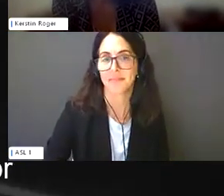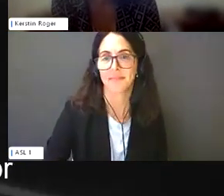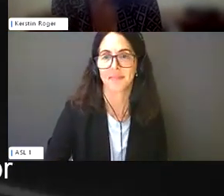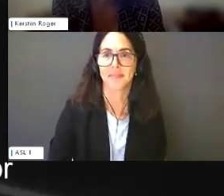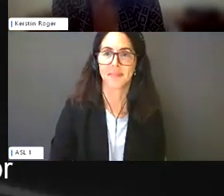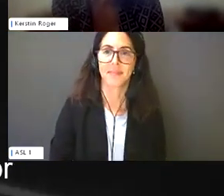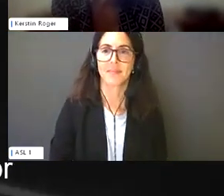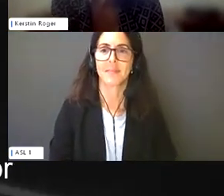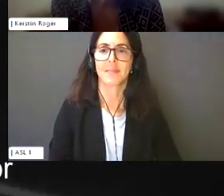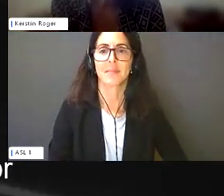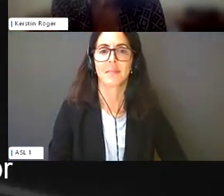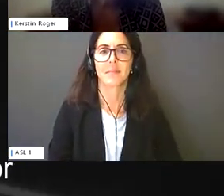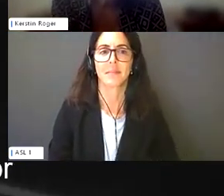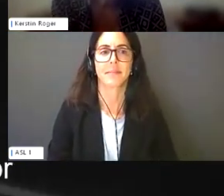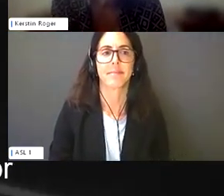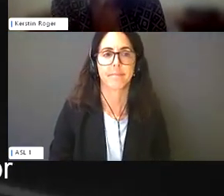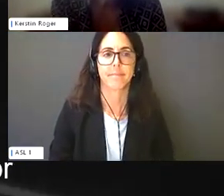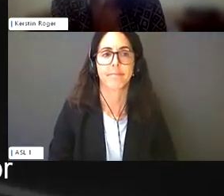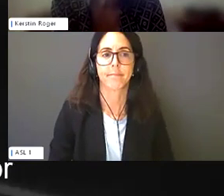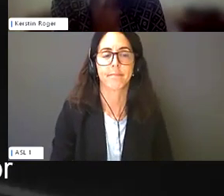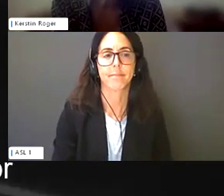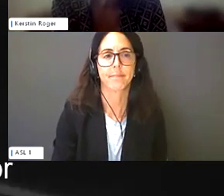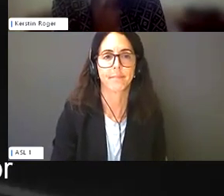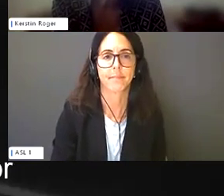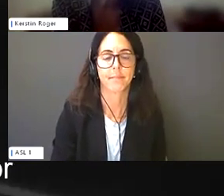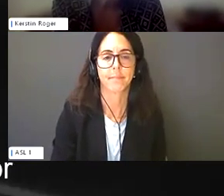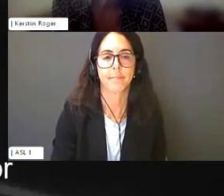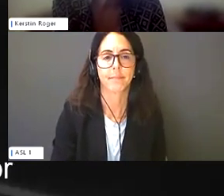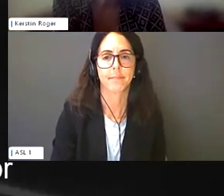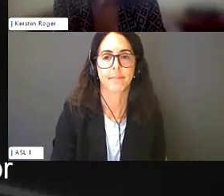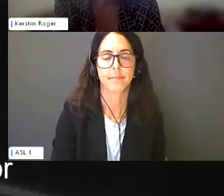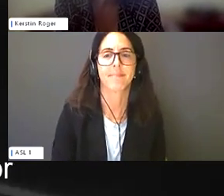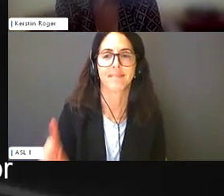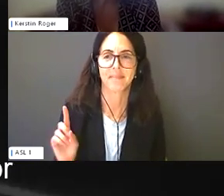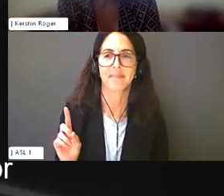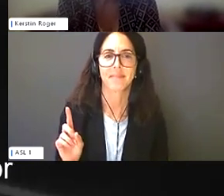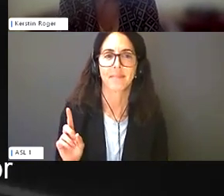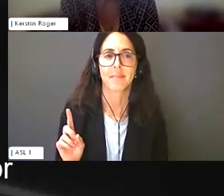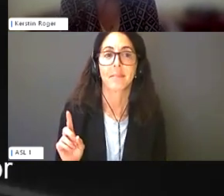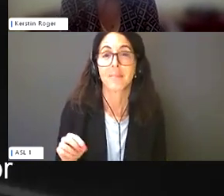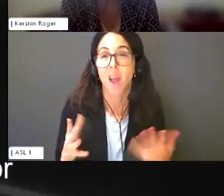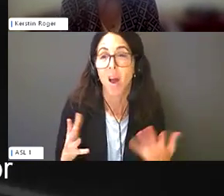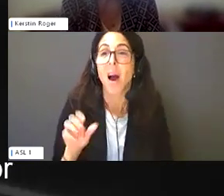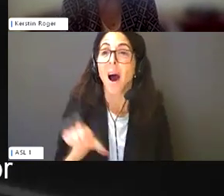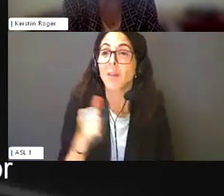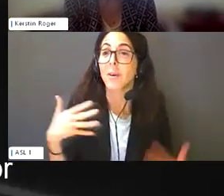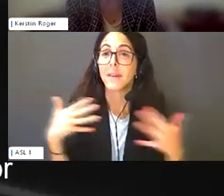So there is a fear of a loss of